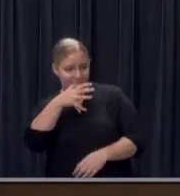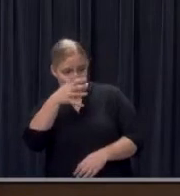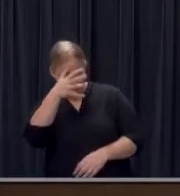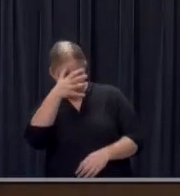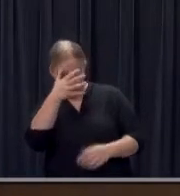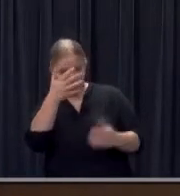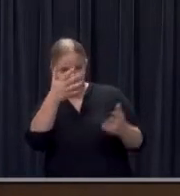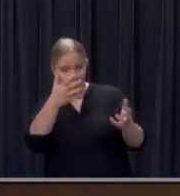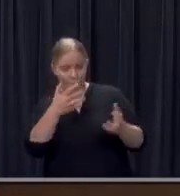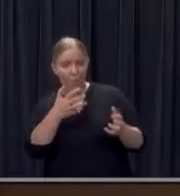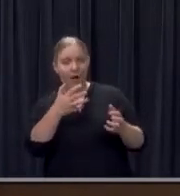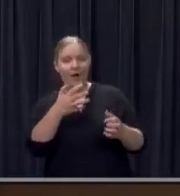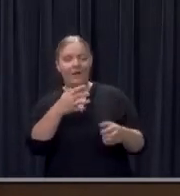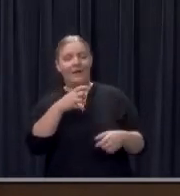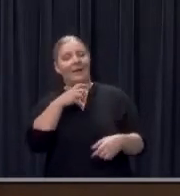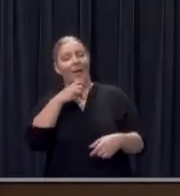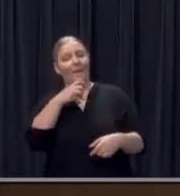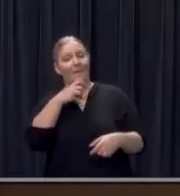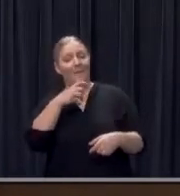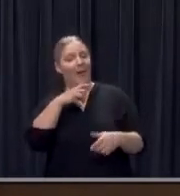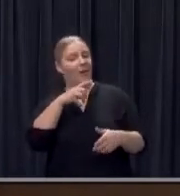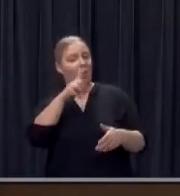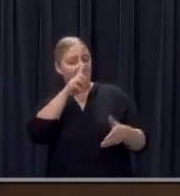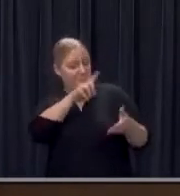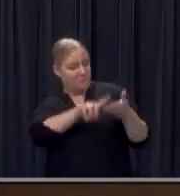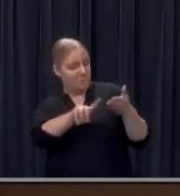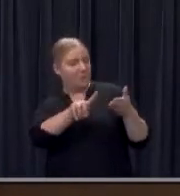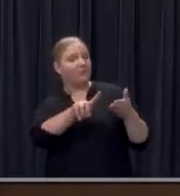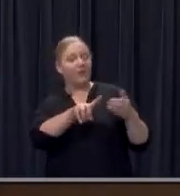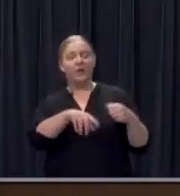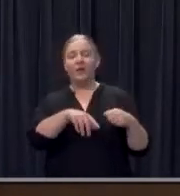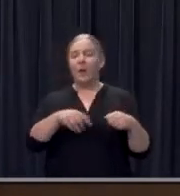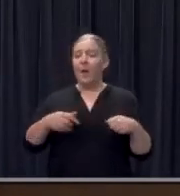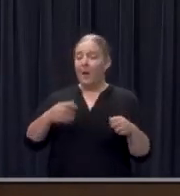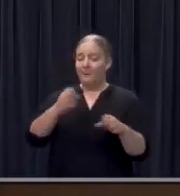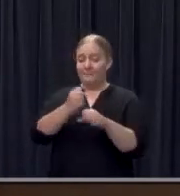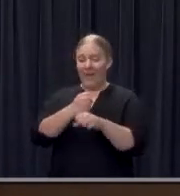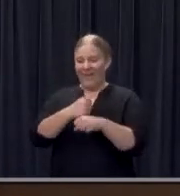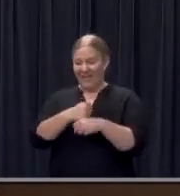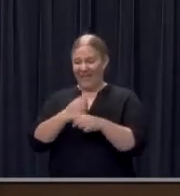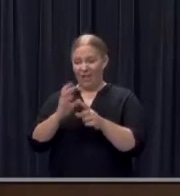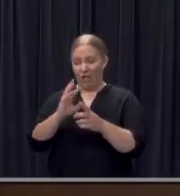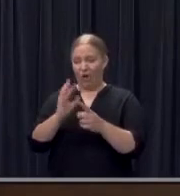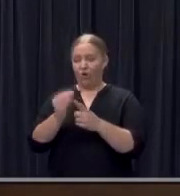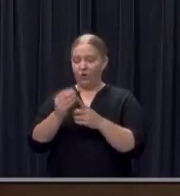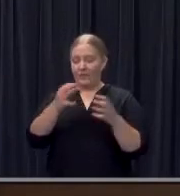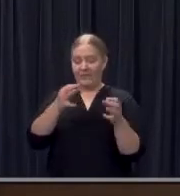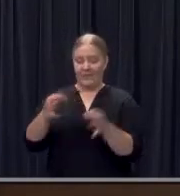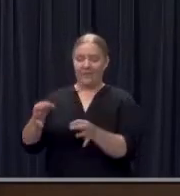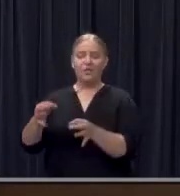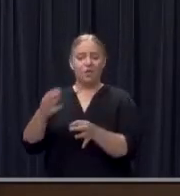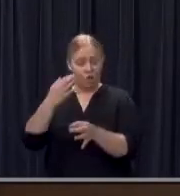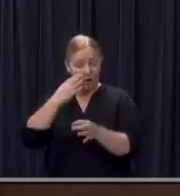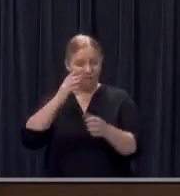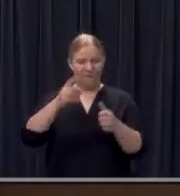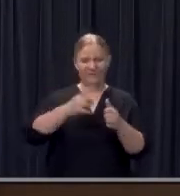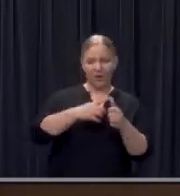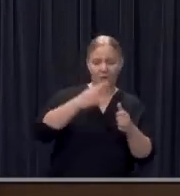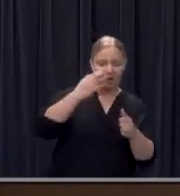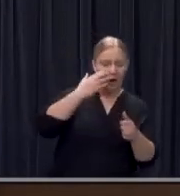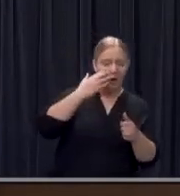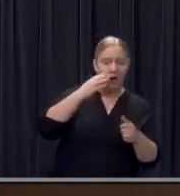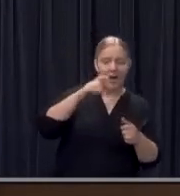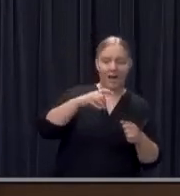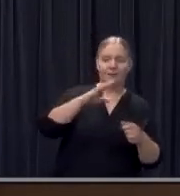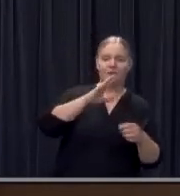have metal detectors, for example, making the cultural decision, first of all, we don't even have to talk